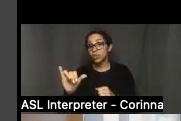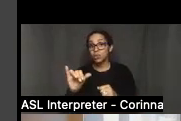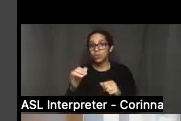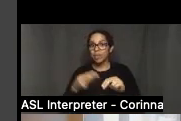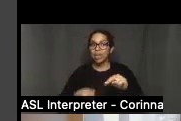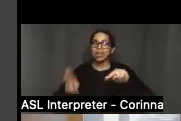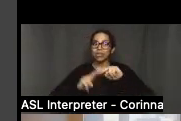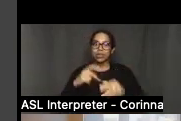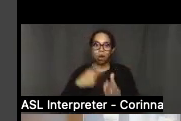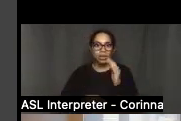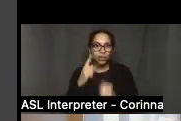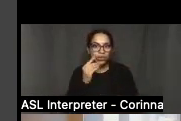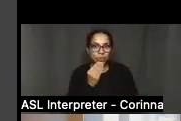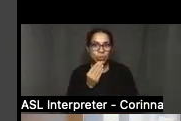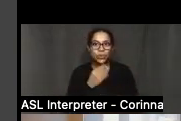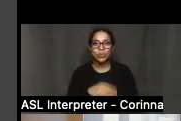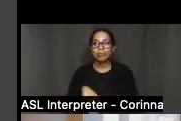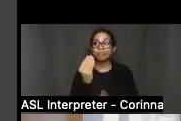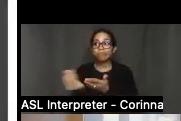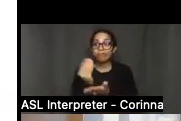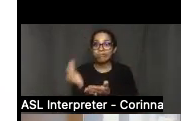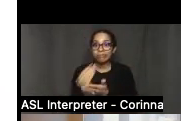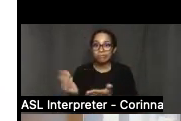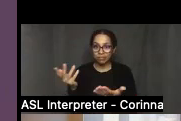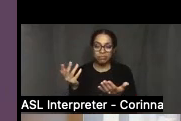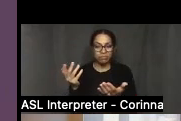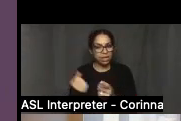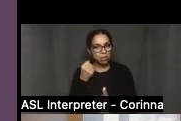and groceries and how that impacts Coloradans.